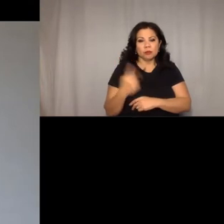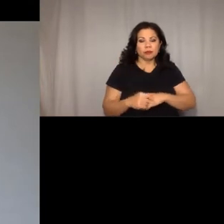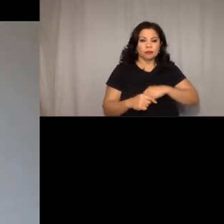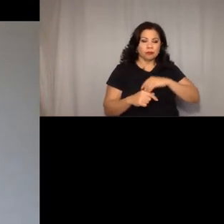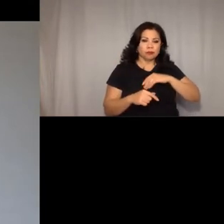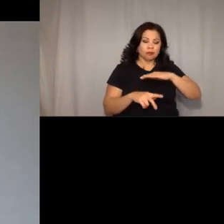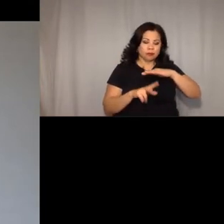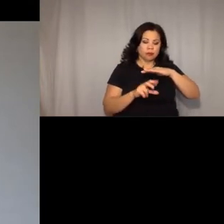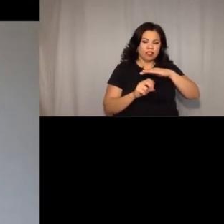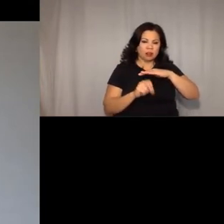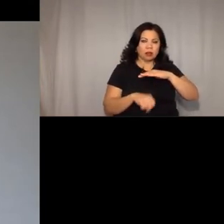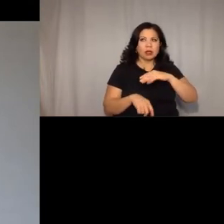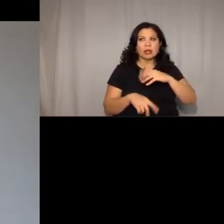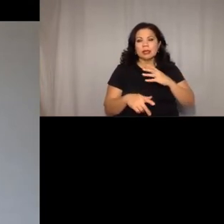be